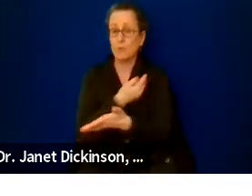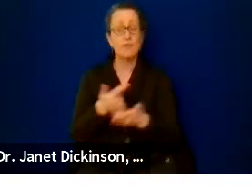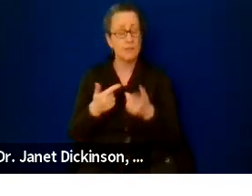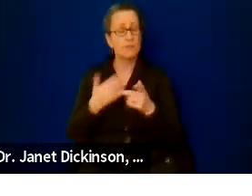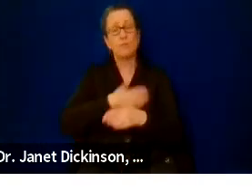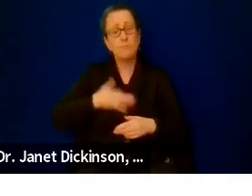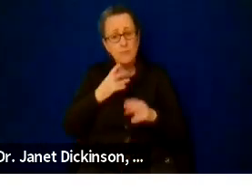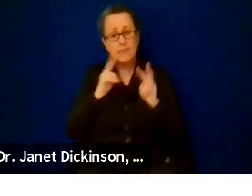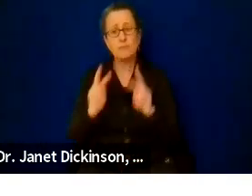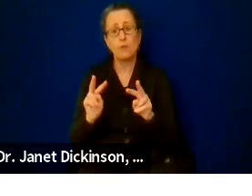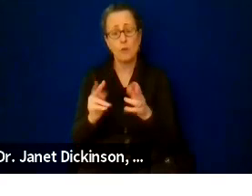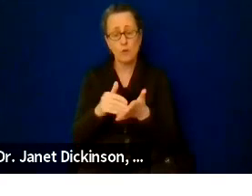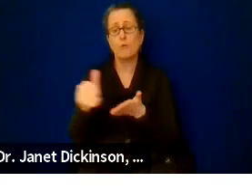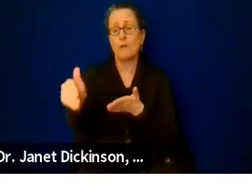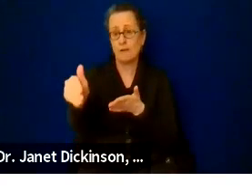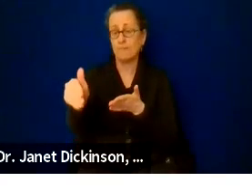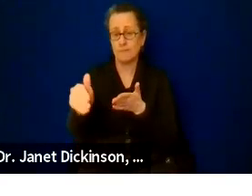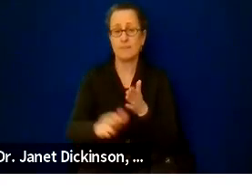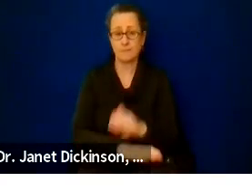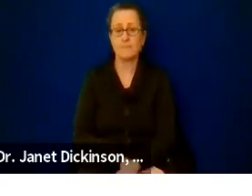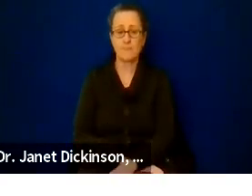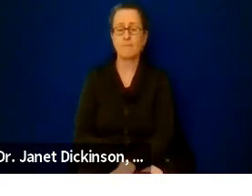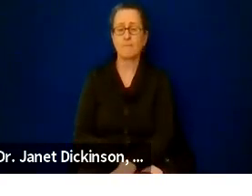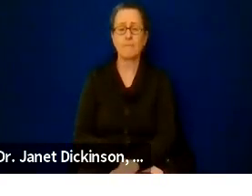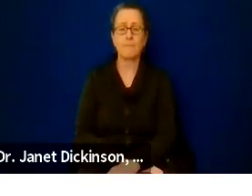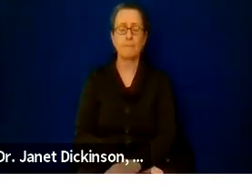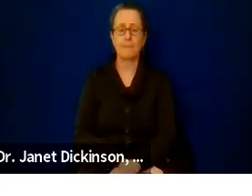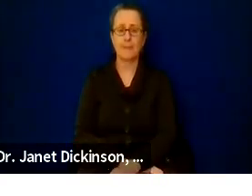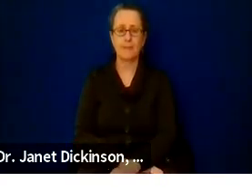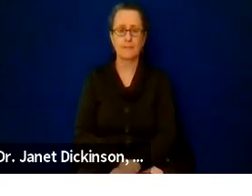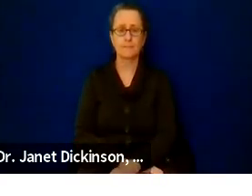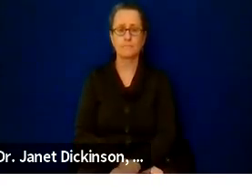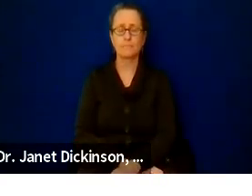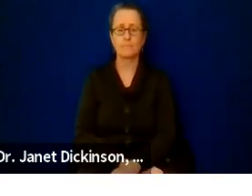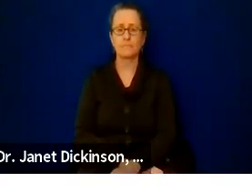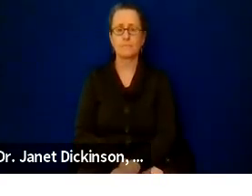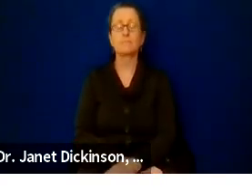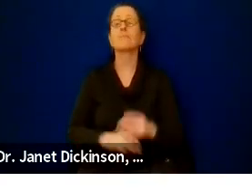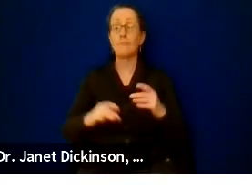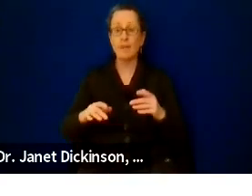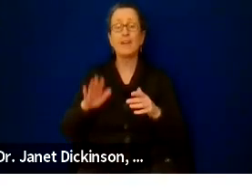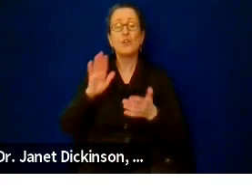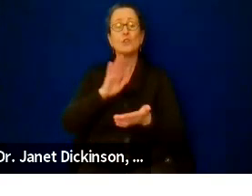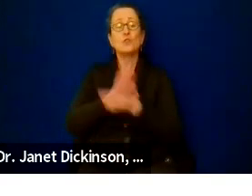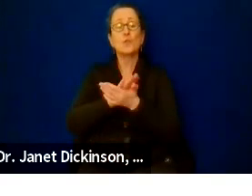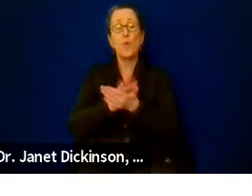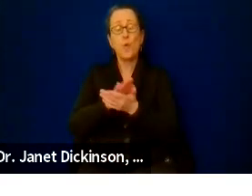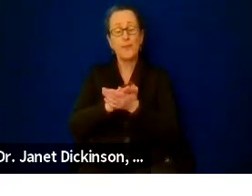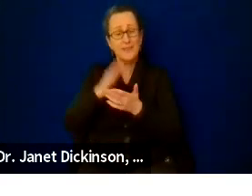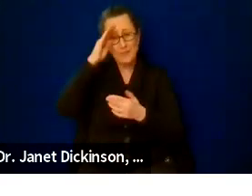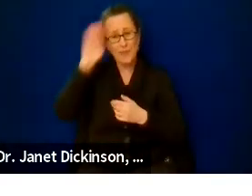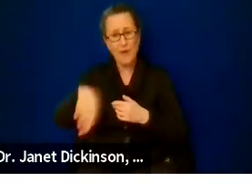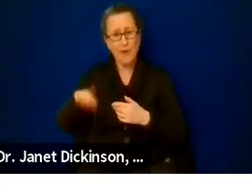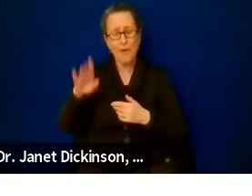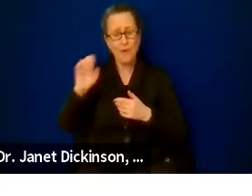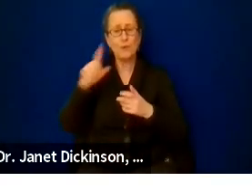things that are happening. And so those will be posted quite frequently. And you'll get messages through the school messenger system about